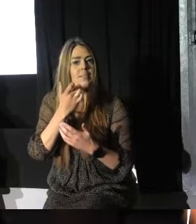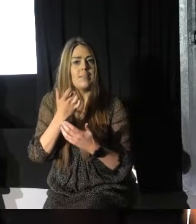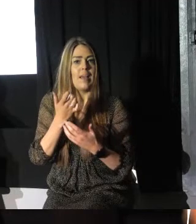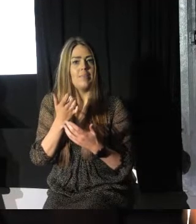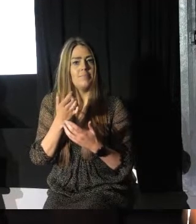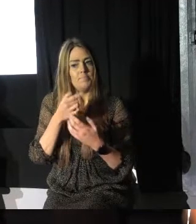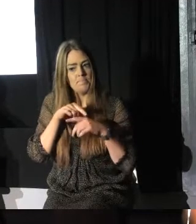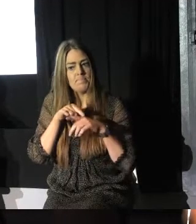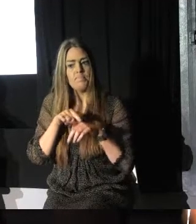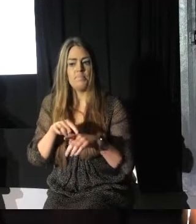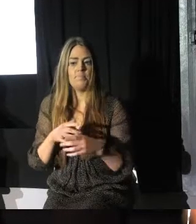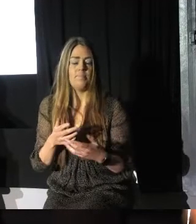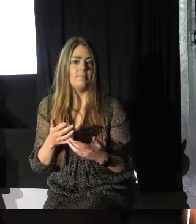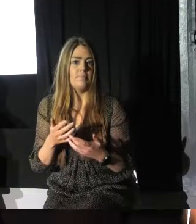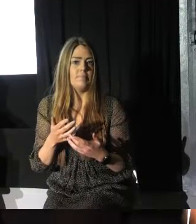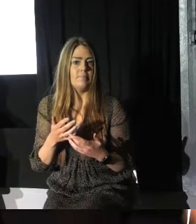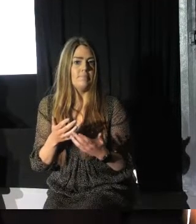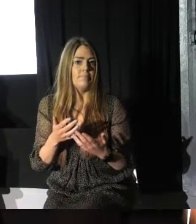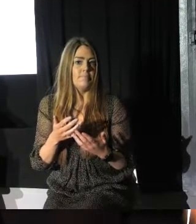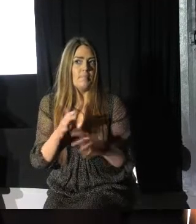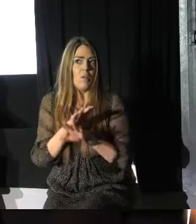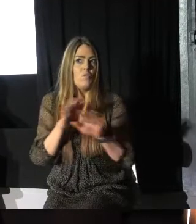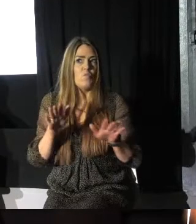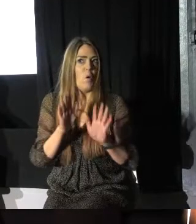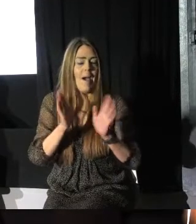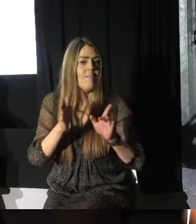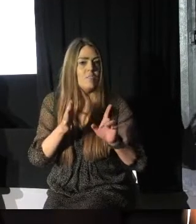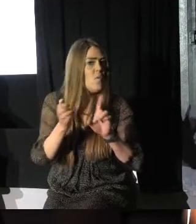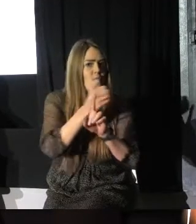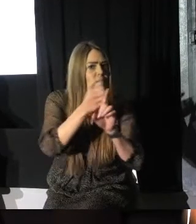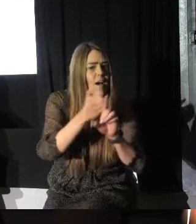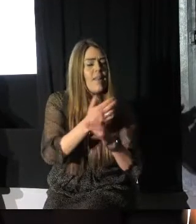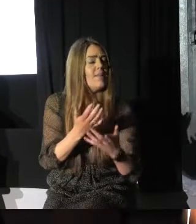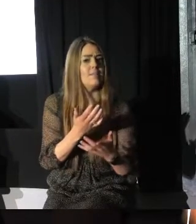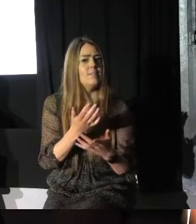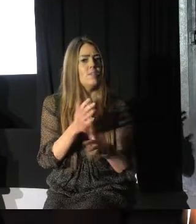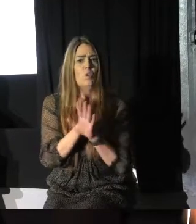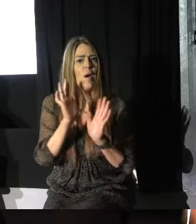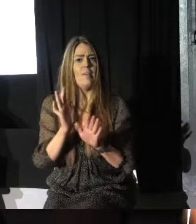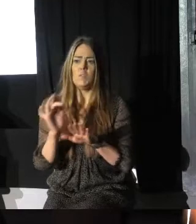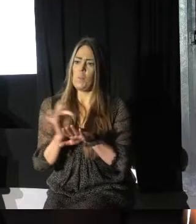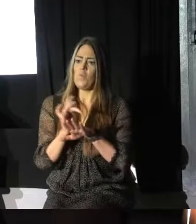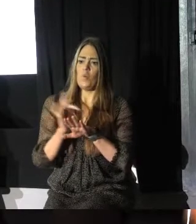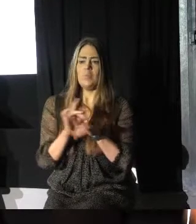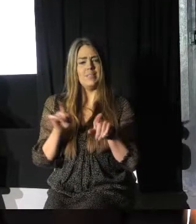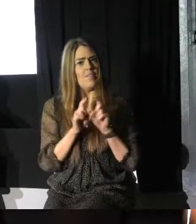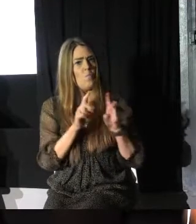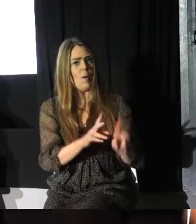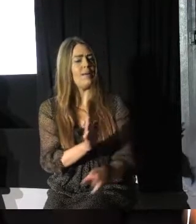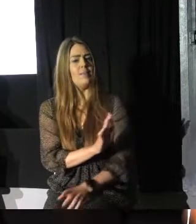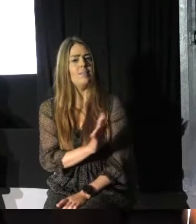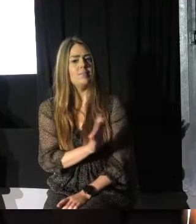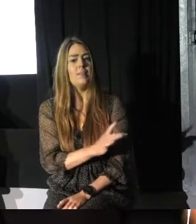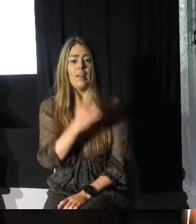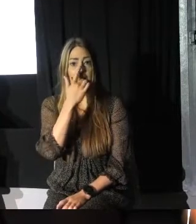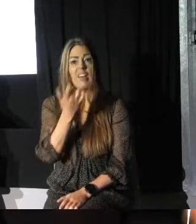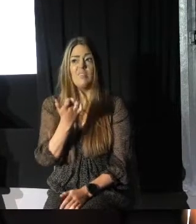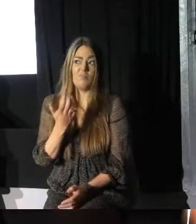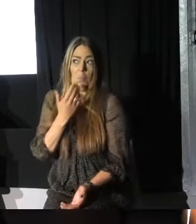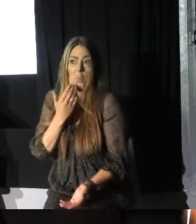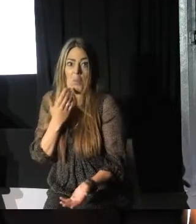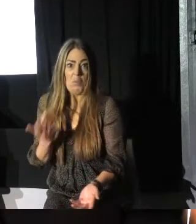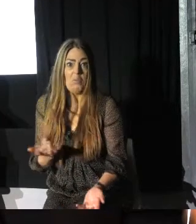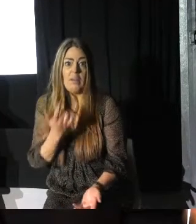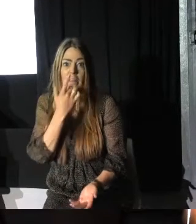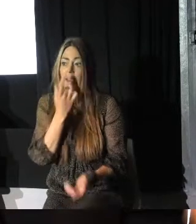to need not be violent or performative in the same way. In some ways, they can often be very boring. They can